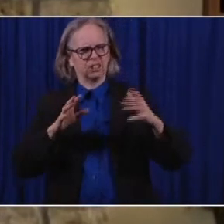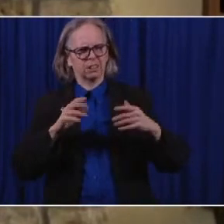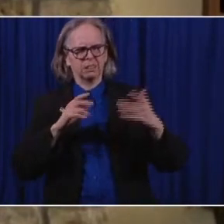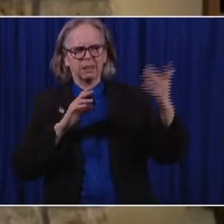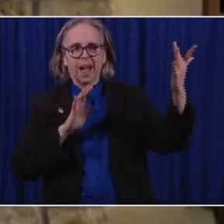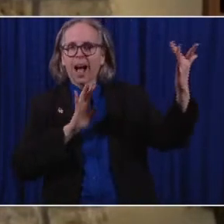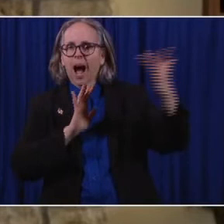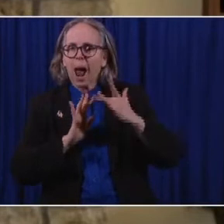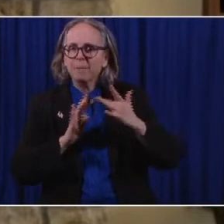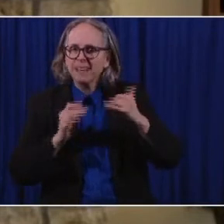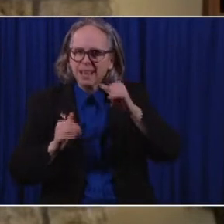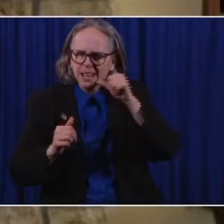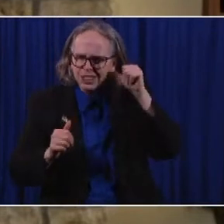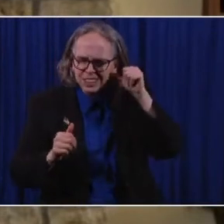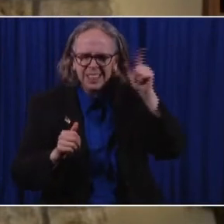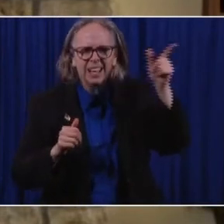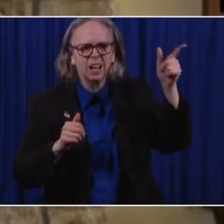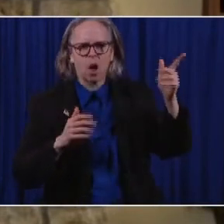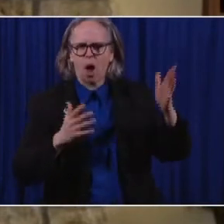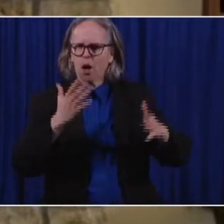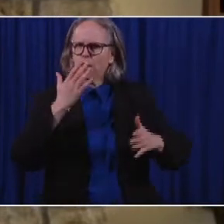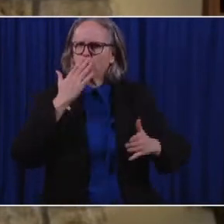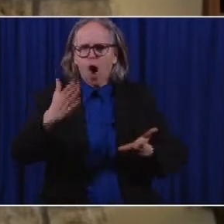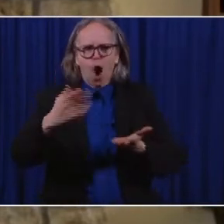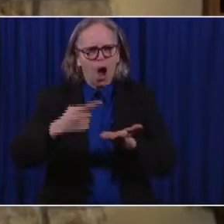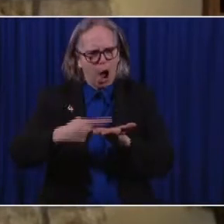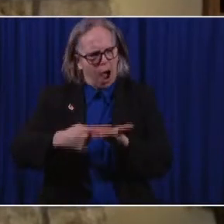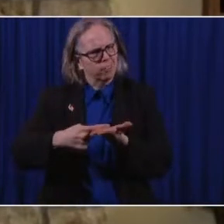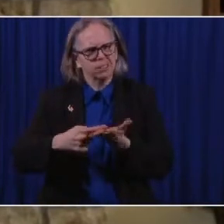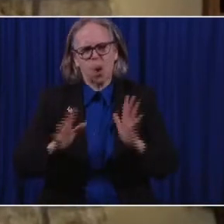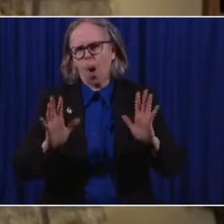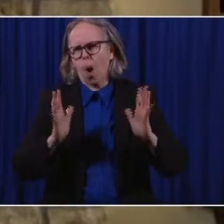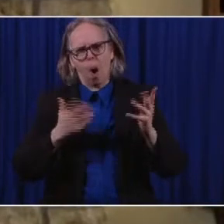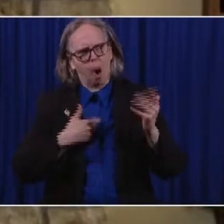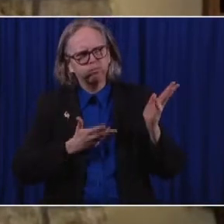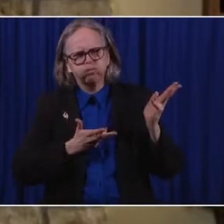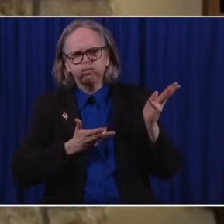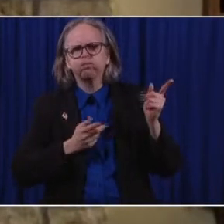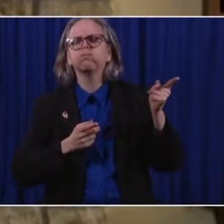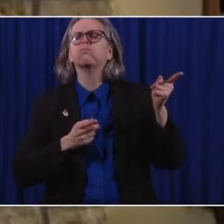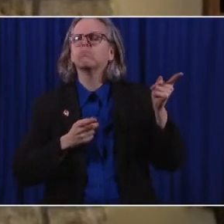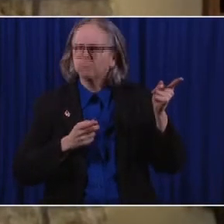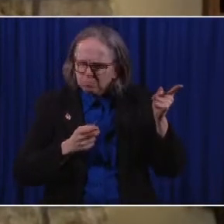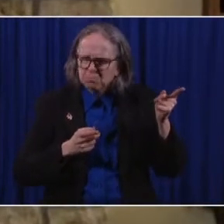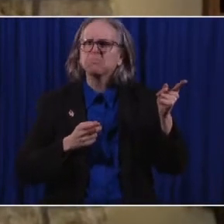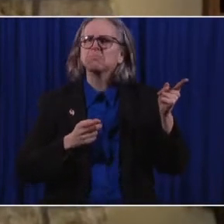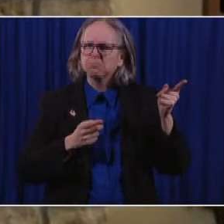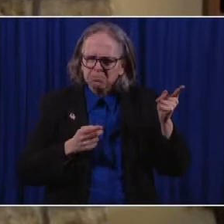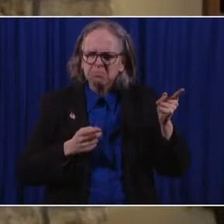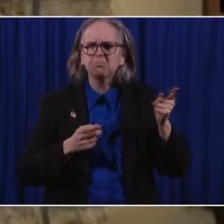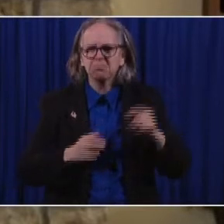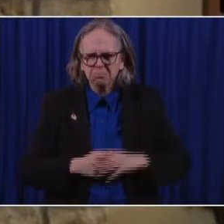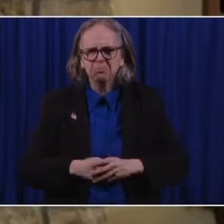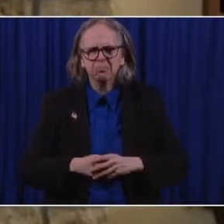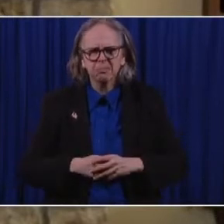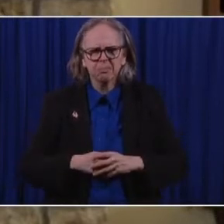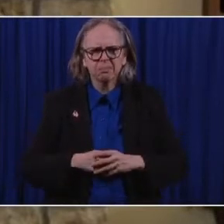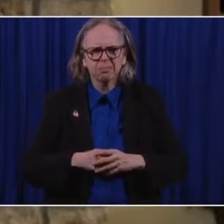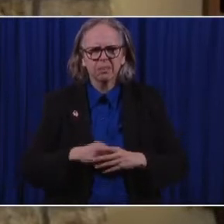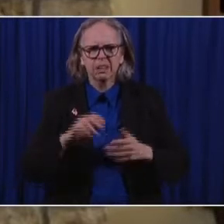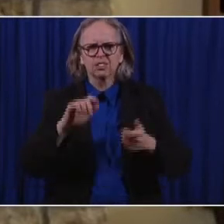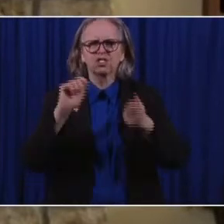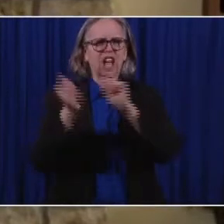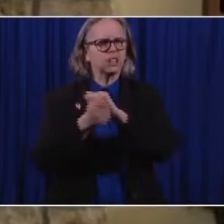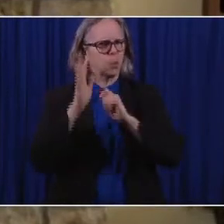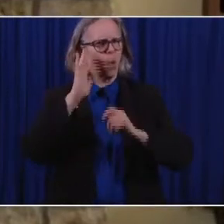very, very good conversation in regard to kind of how this thing is going to play out. I told